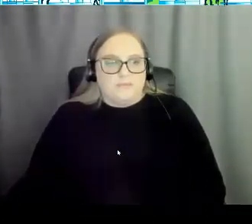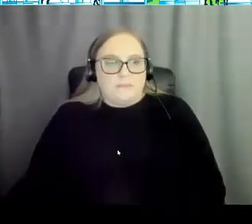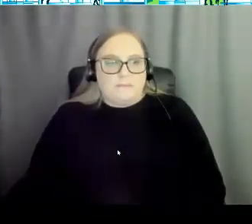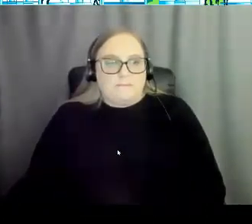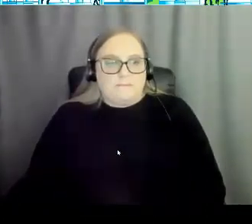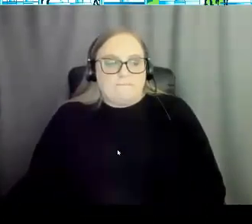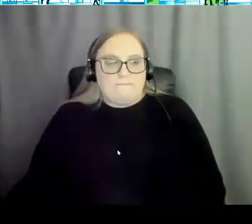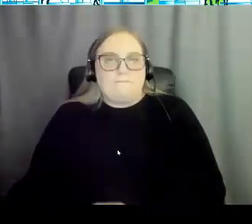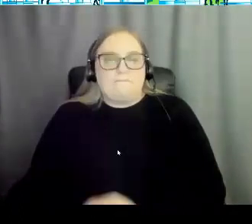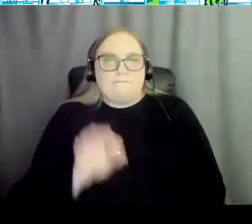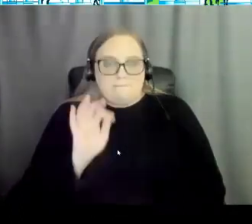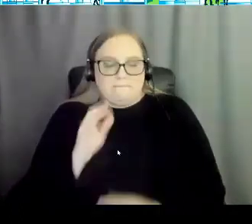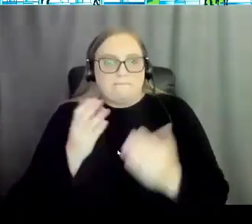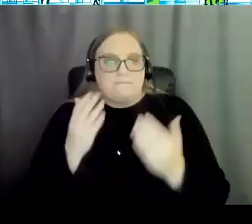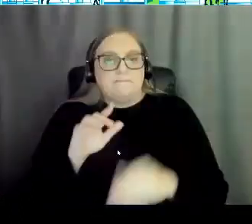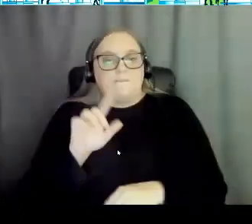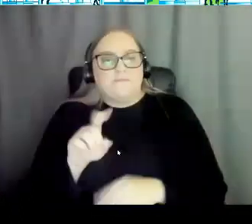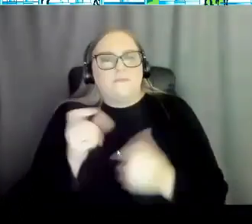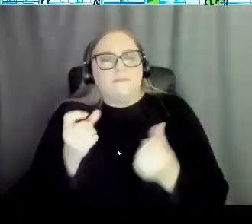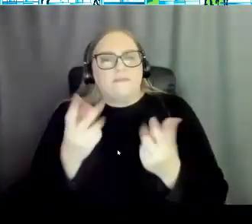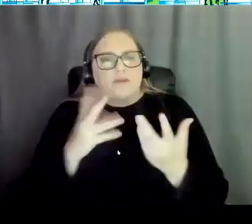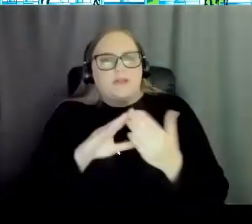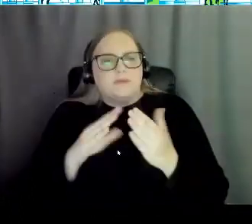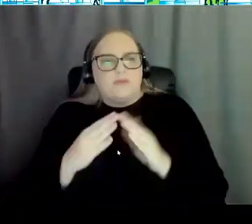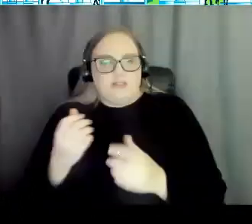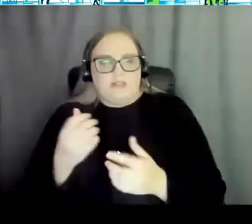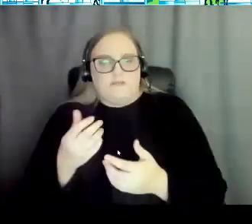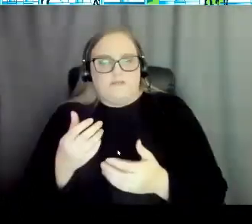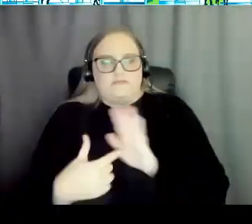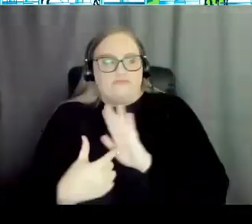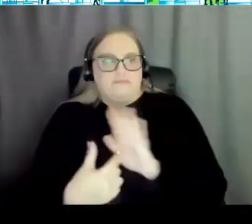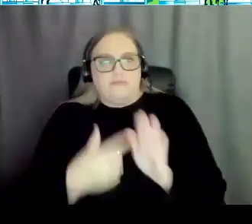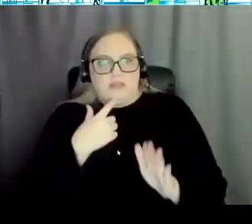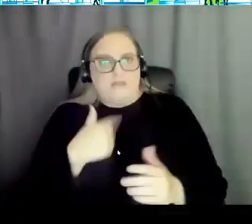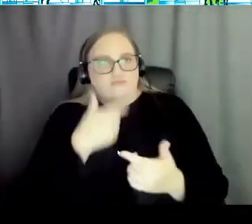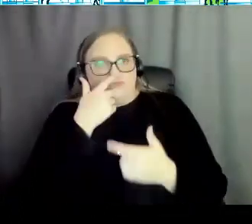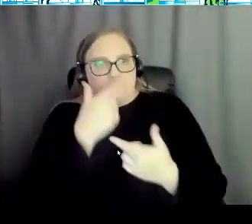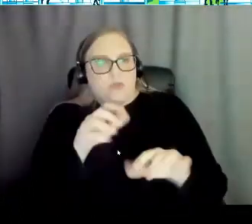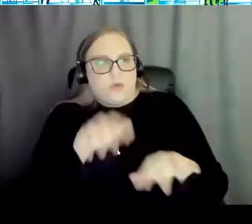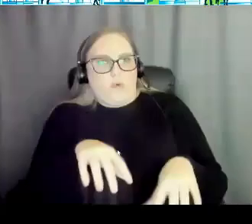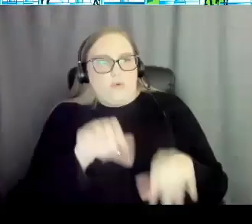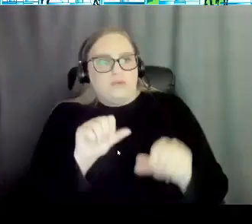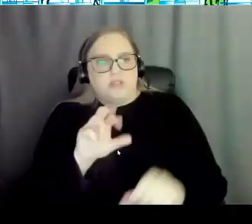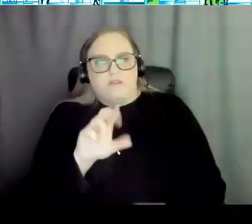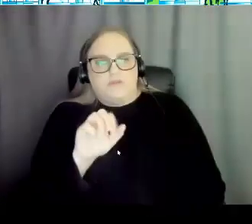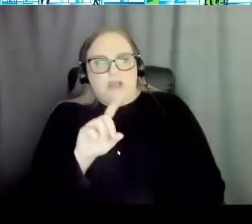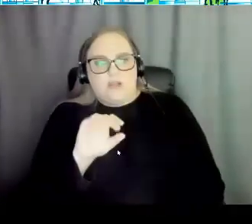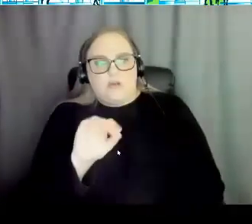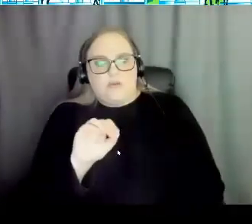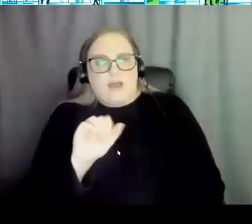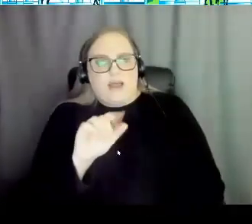Right. So another question is, how many communities have expressed interest in hosting radioactive waste? And this is actually an interesting